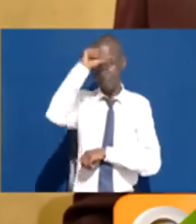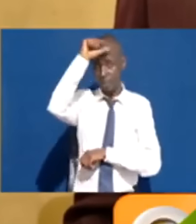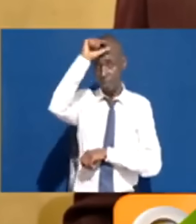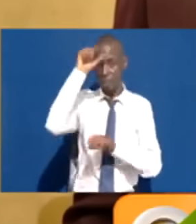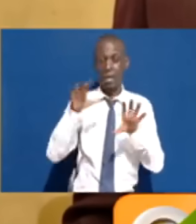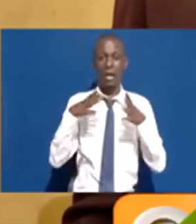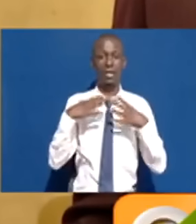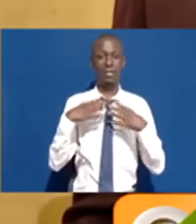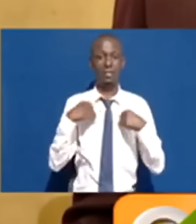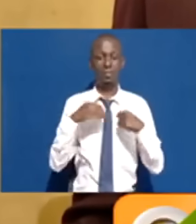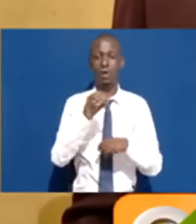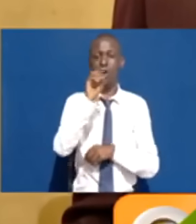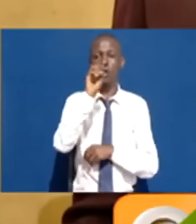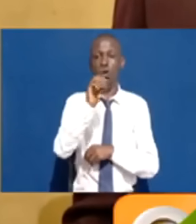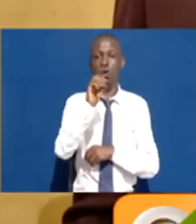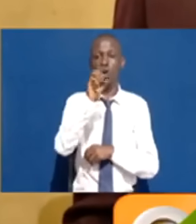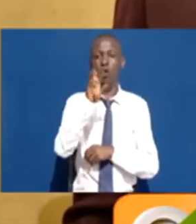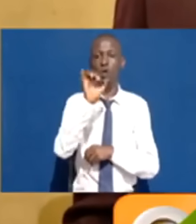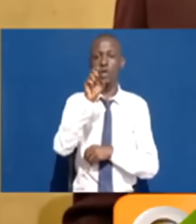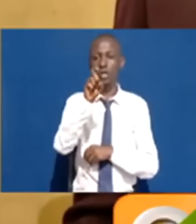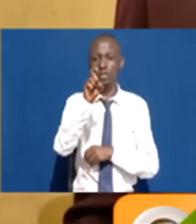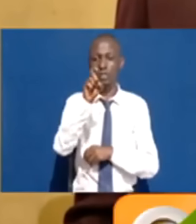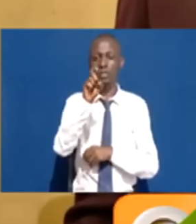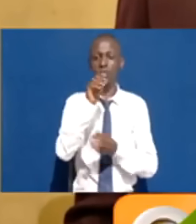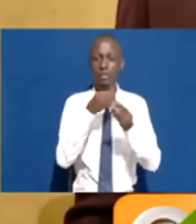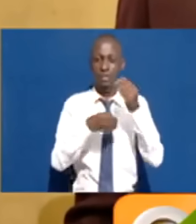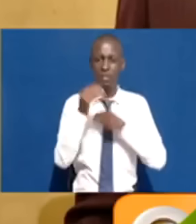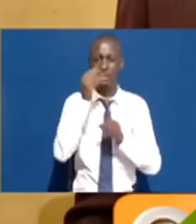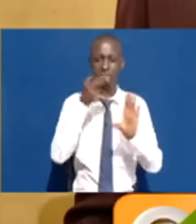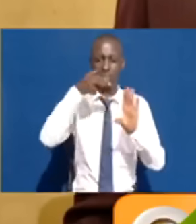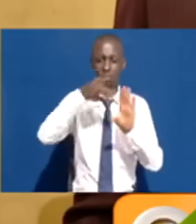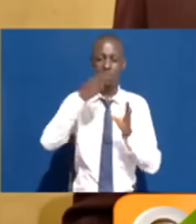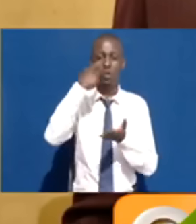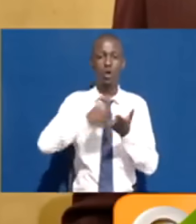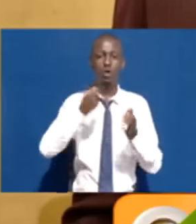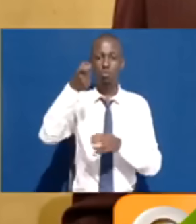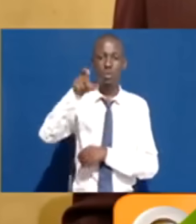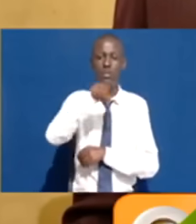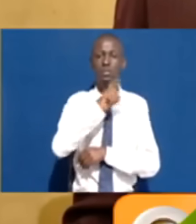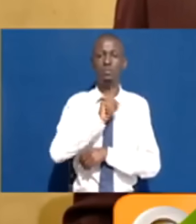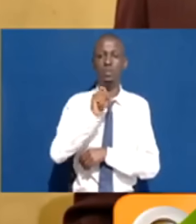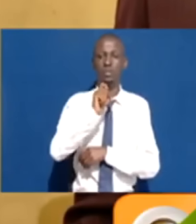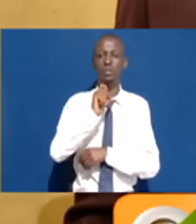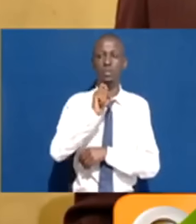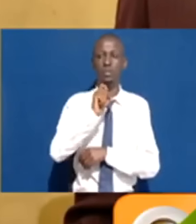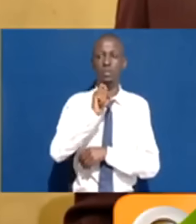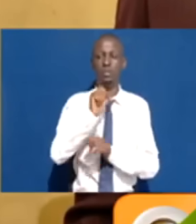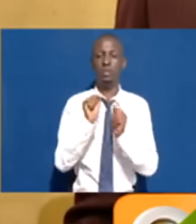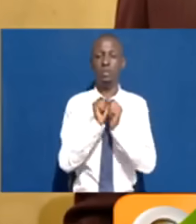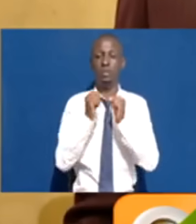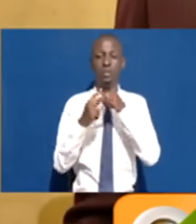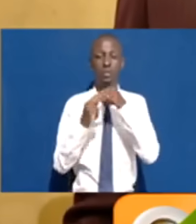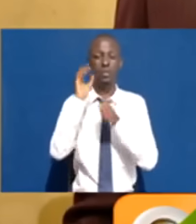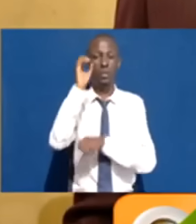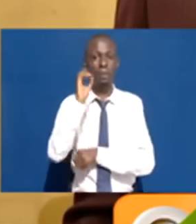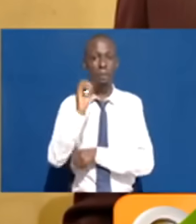Energies to sell oil at prices that had been inflated by 17%.